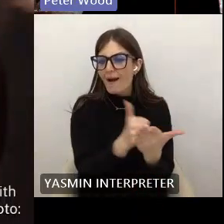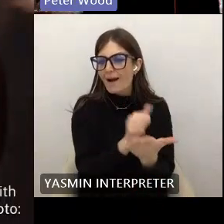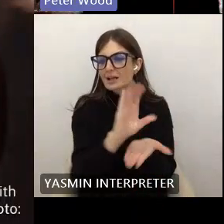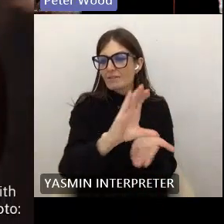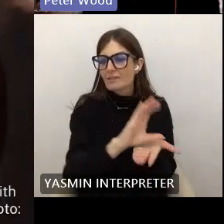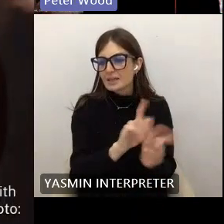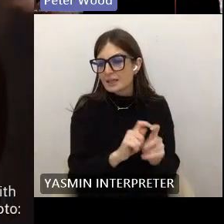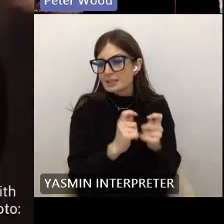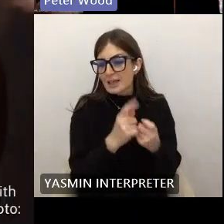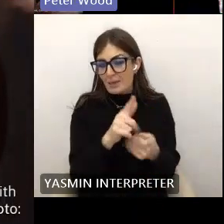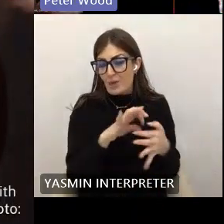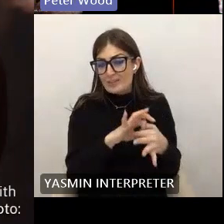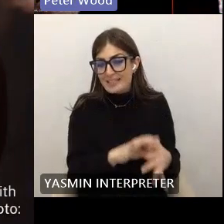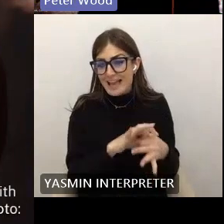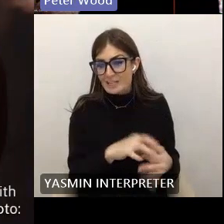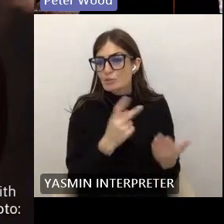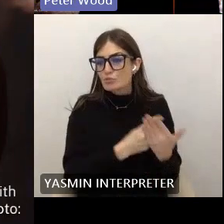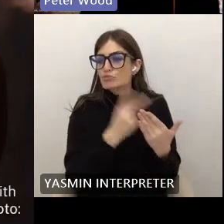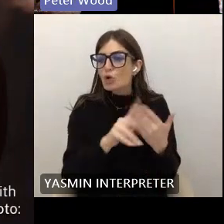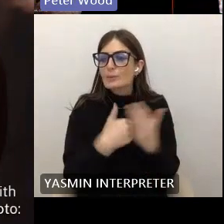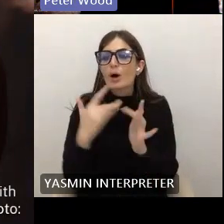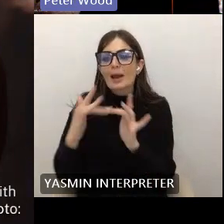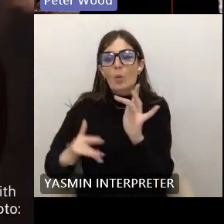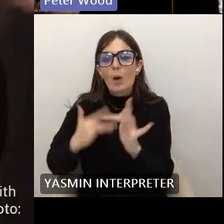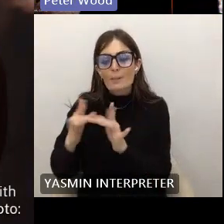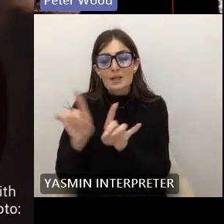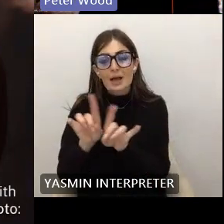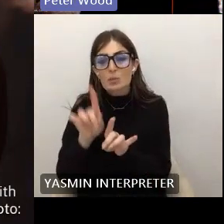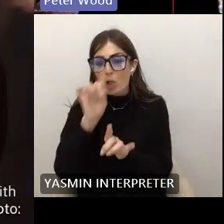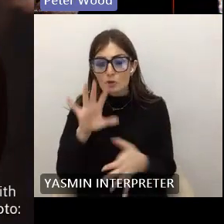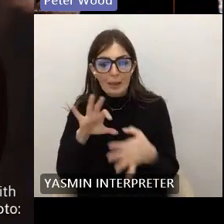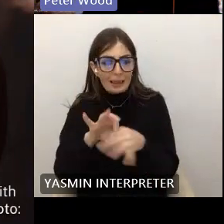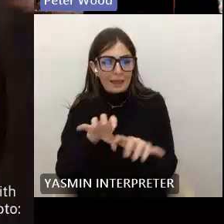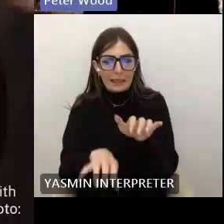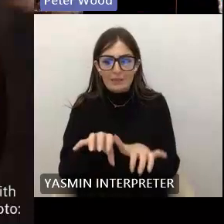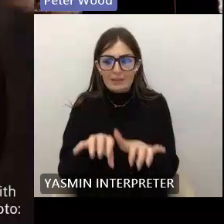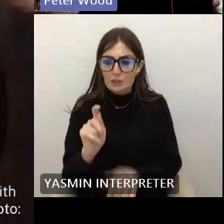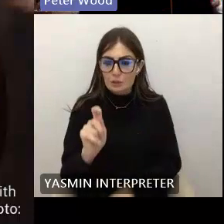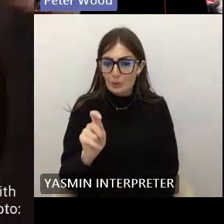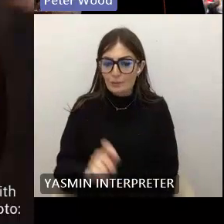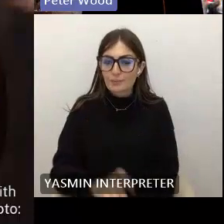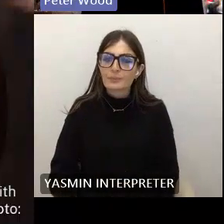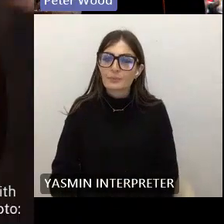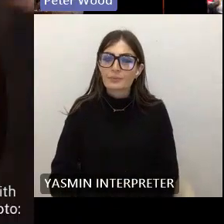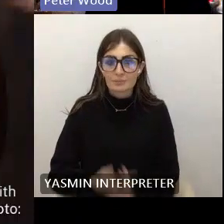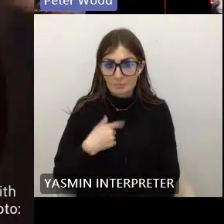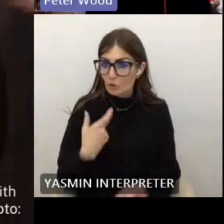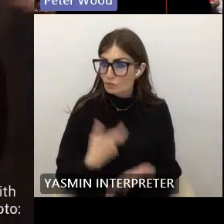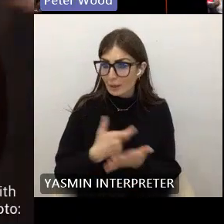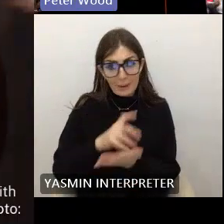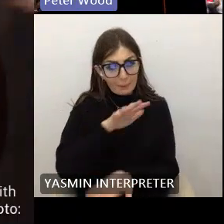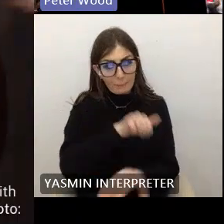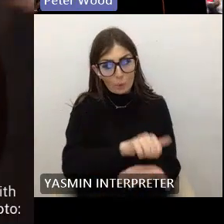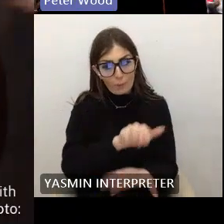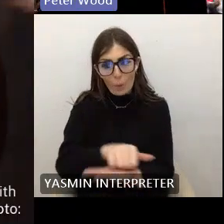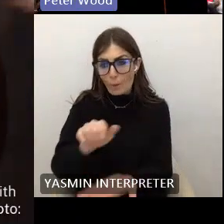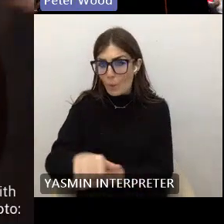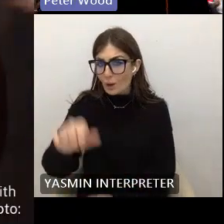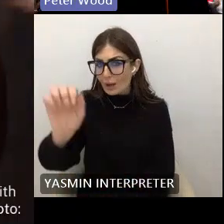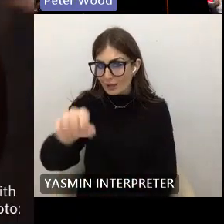And these engagement programs are on our website, and there should be a link in the chat section soon. And we highly recommend that you book into these sessions and